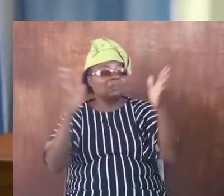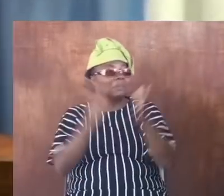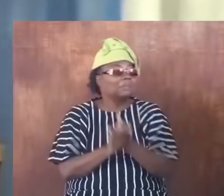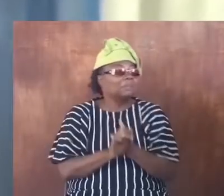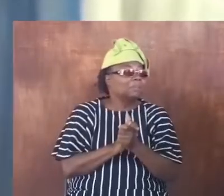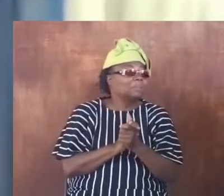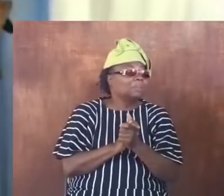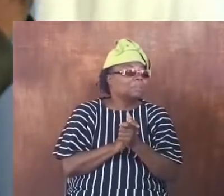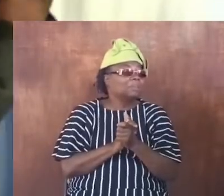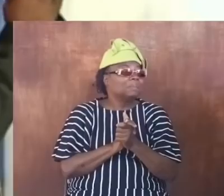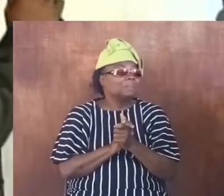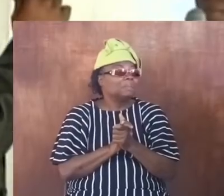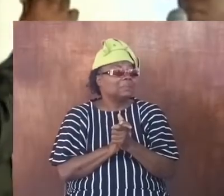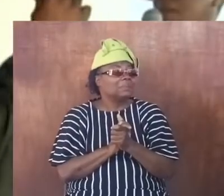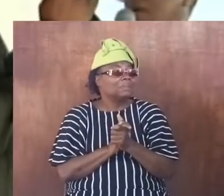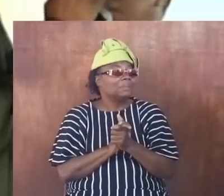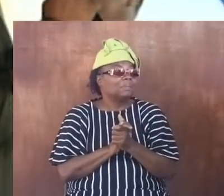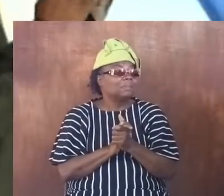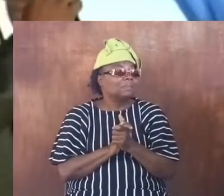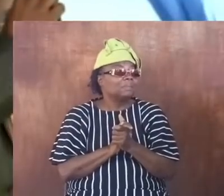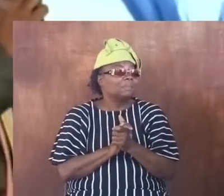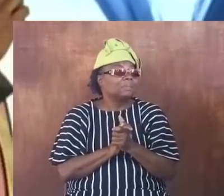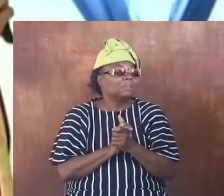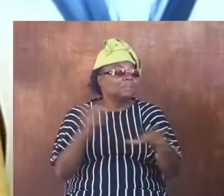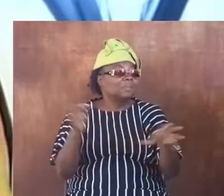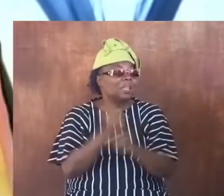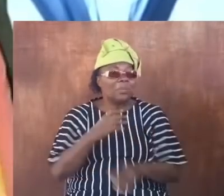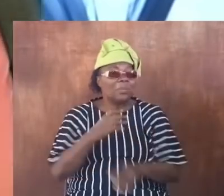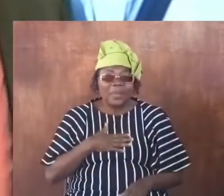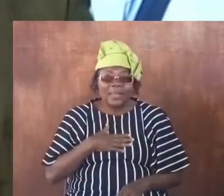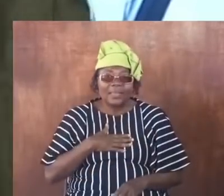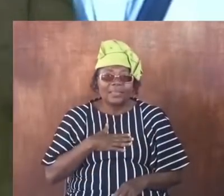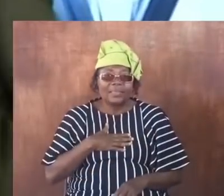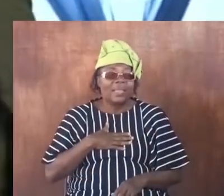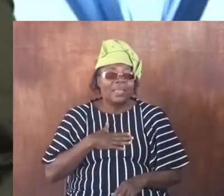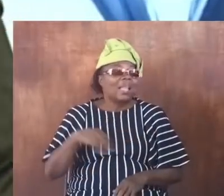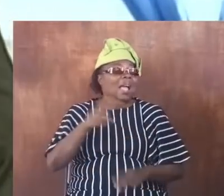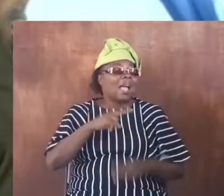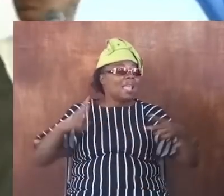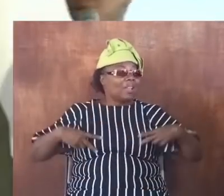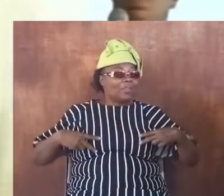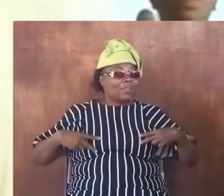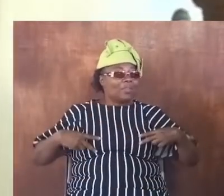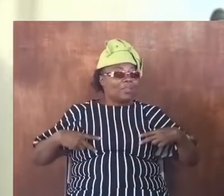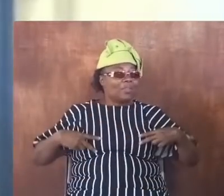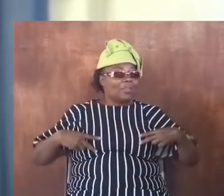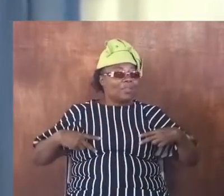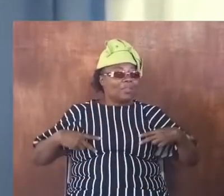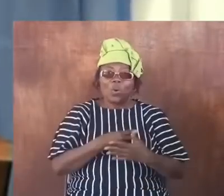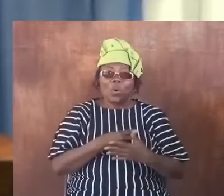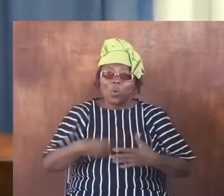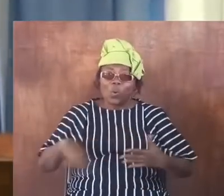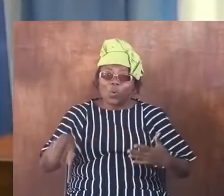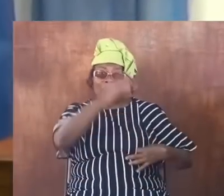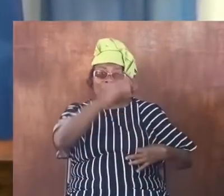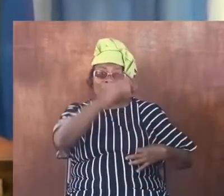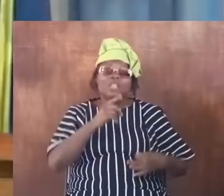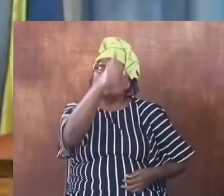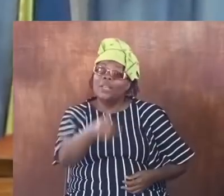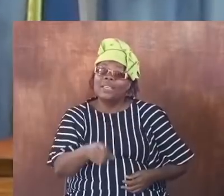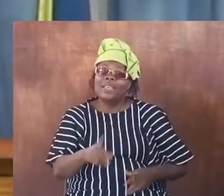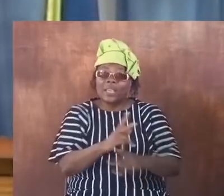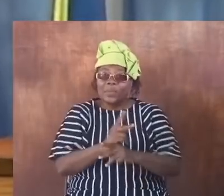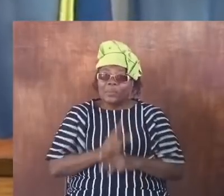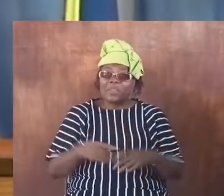I've got mine, brother. I've got mine. I have got the Holy Ghost.